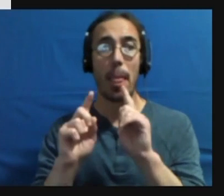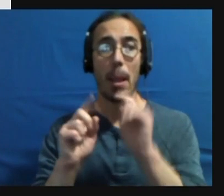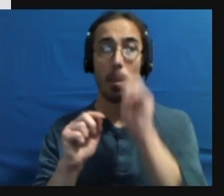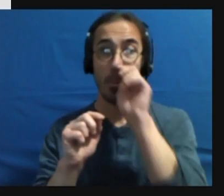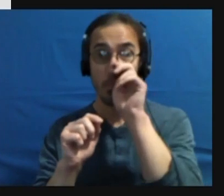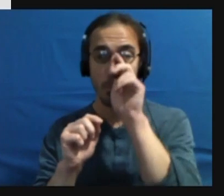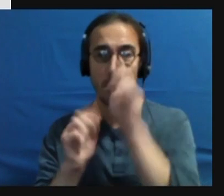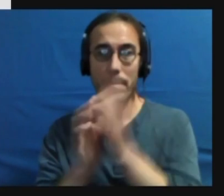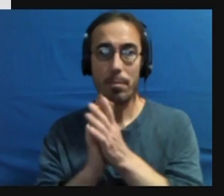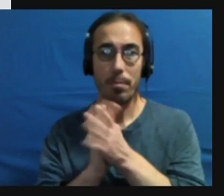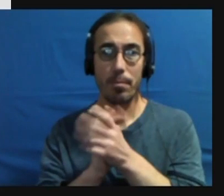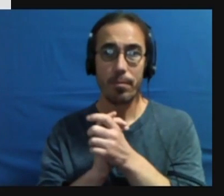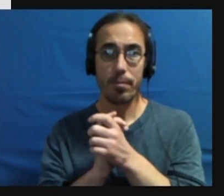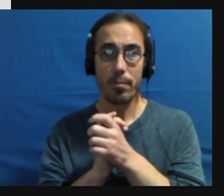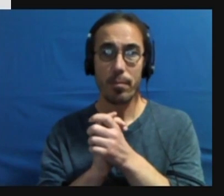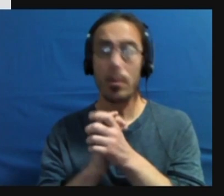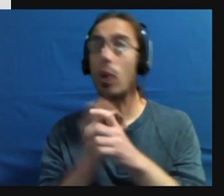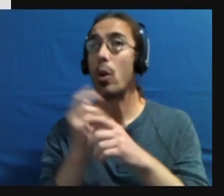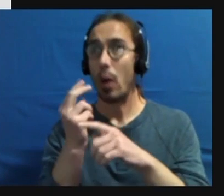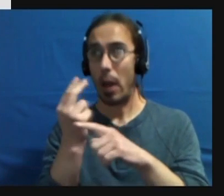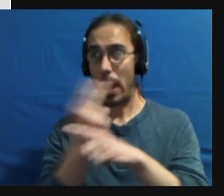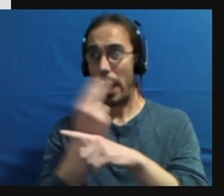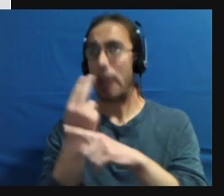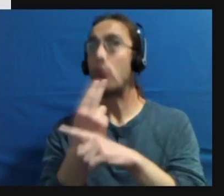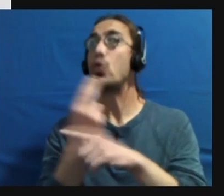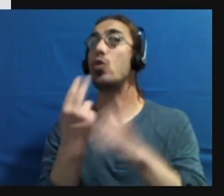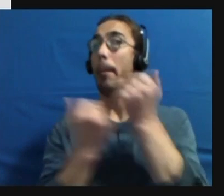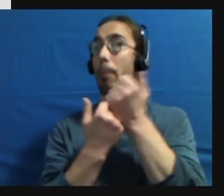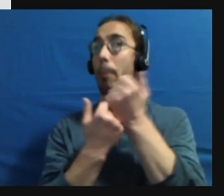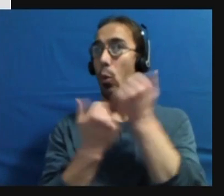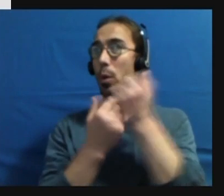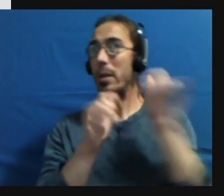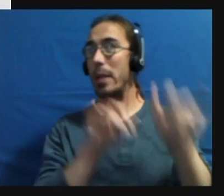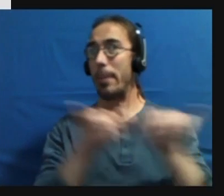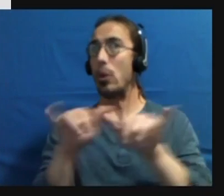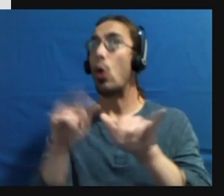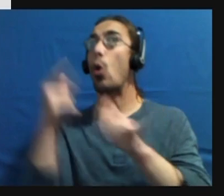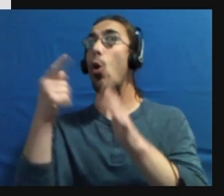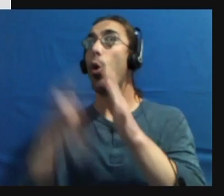to support what I'm also saying, as well as what the community has said.